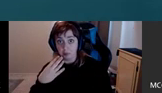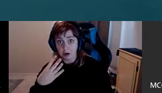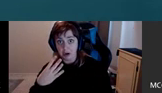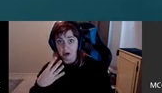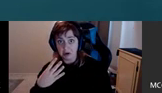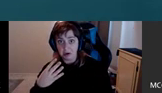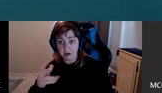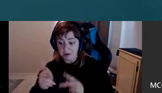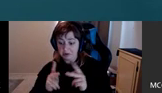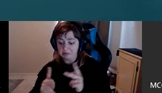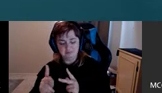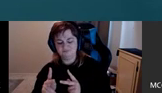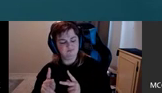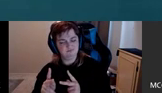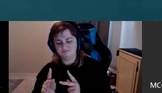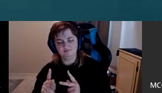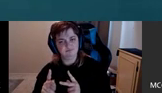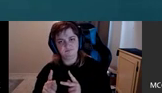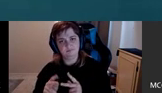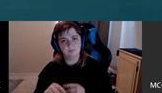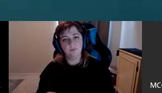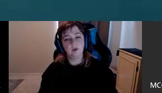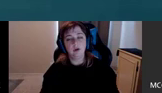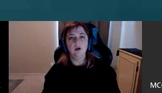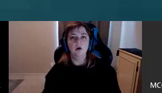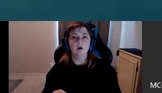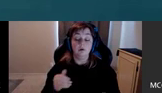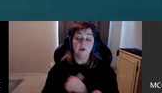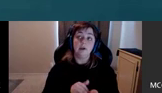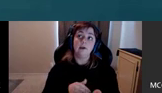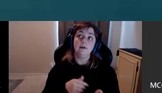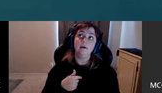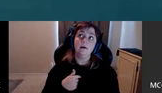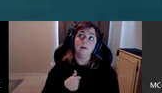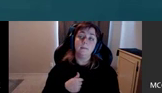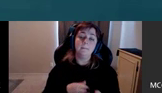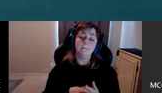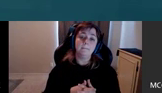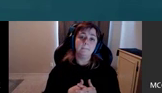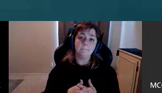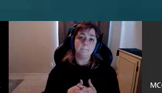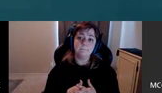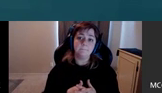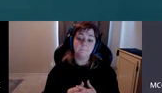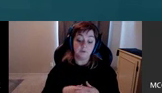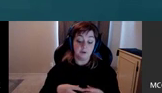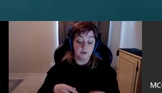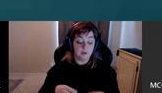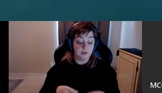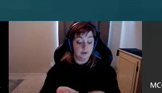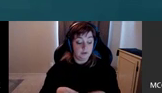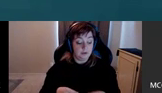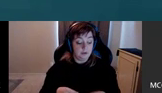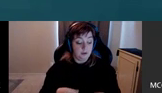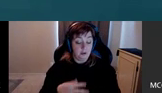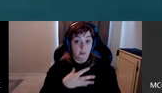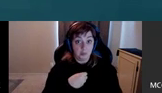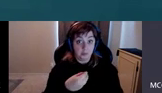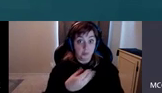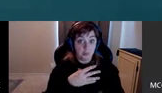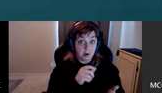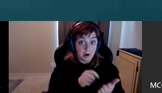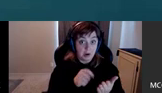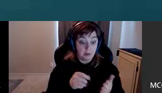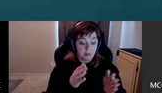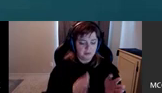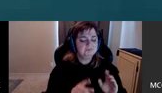There's more to books, but again, I go into the fact too that there is diversity among white authors as well. Like